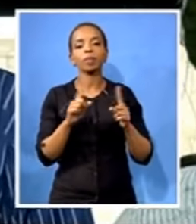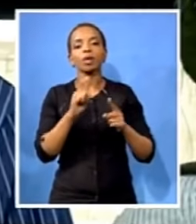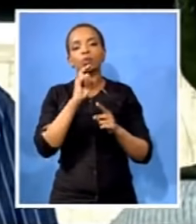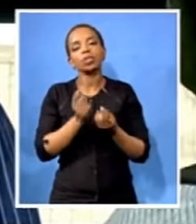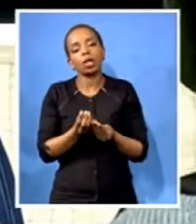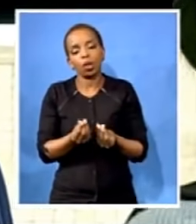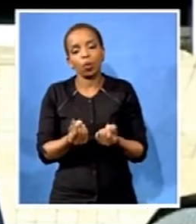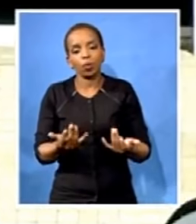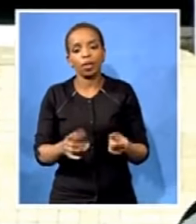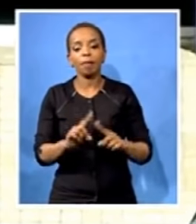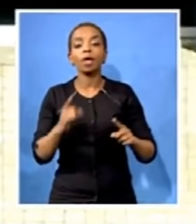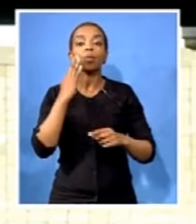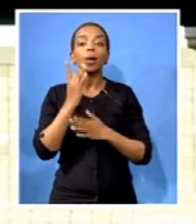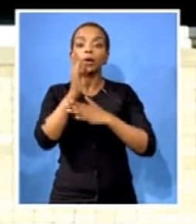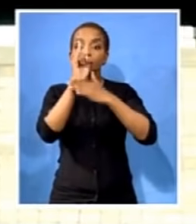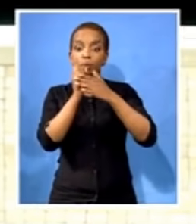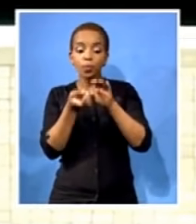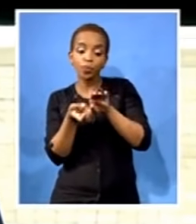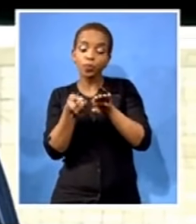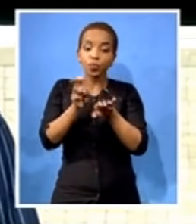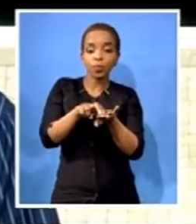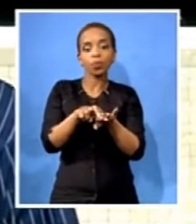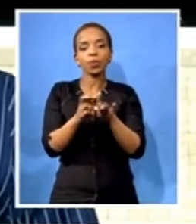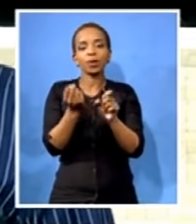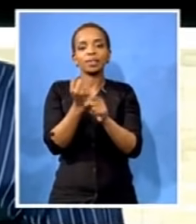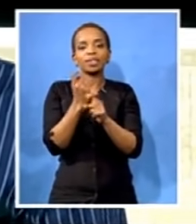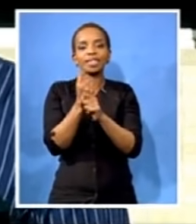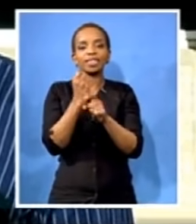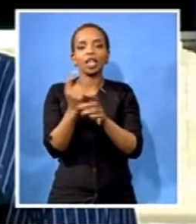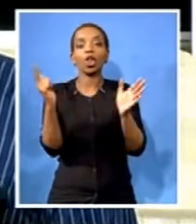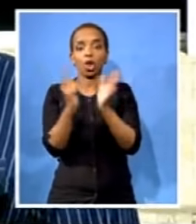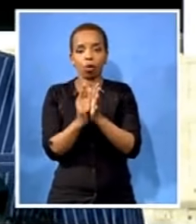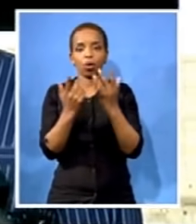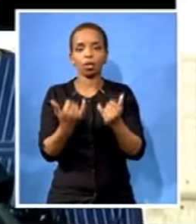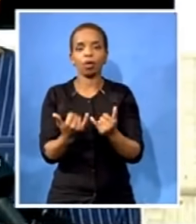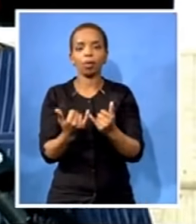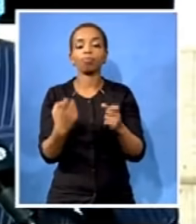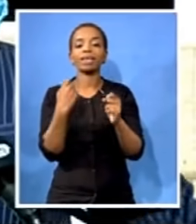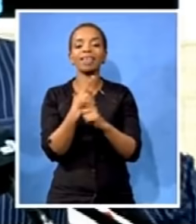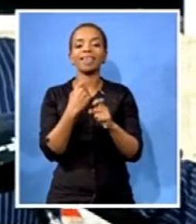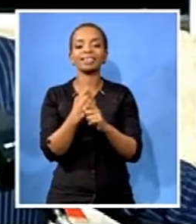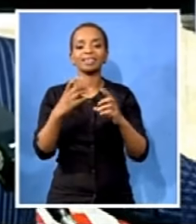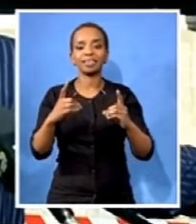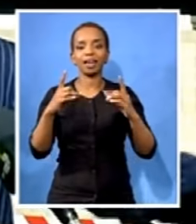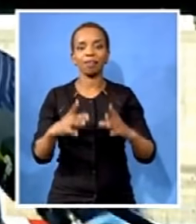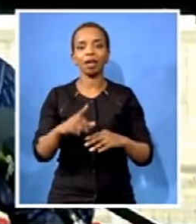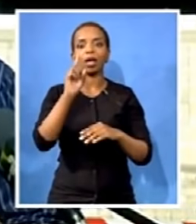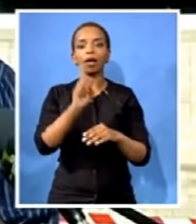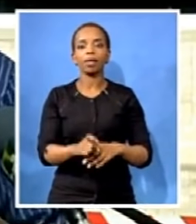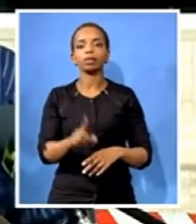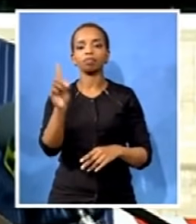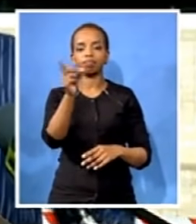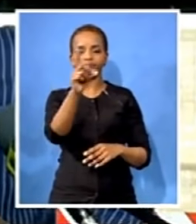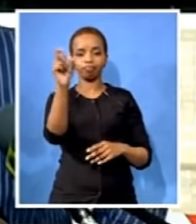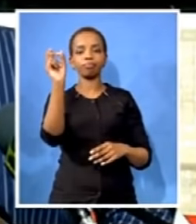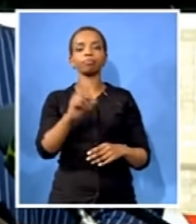is the law. The taxi driver must be able to hit you with a sanitizer. But in the case of Gautrain, you have seen